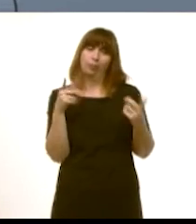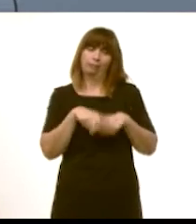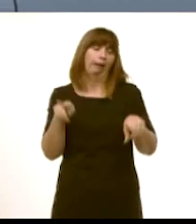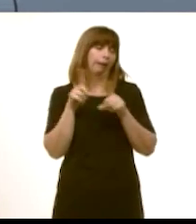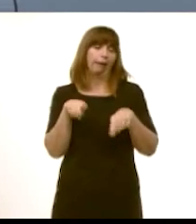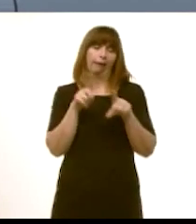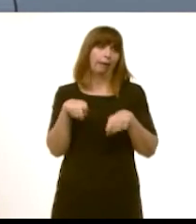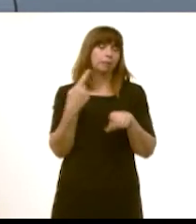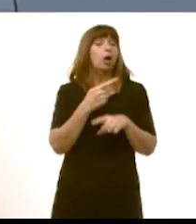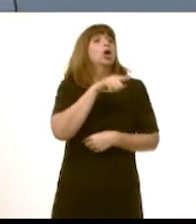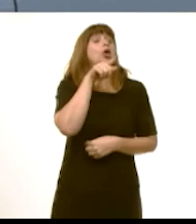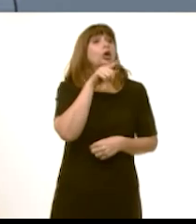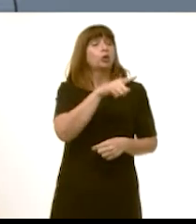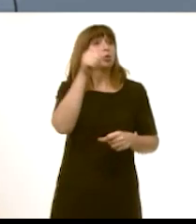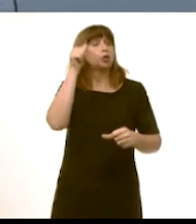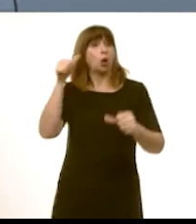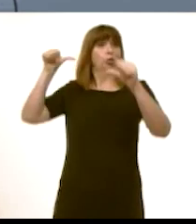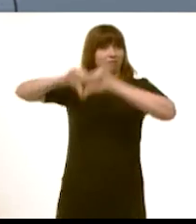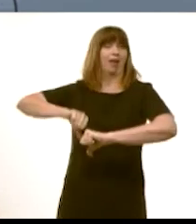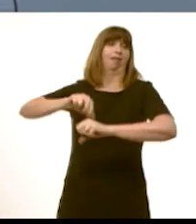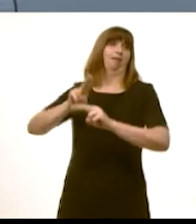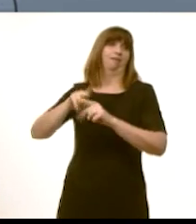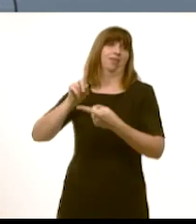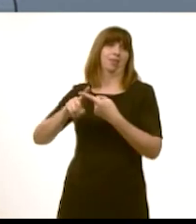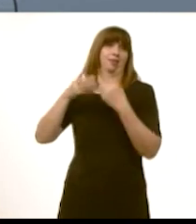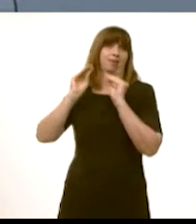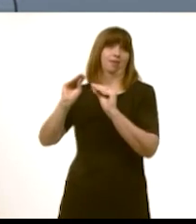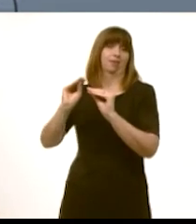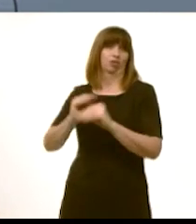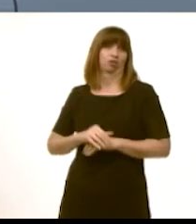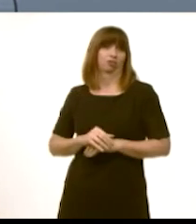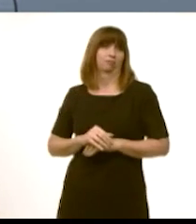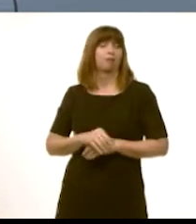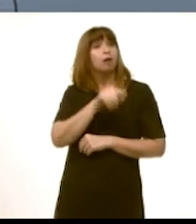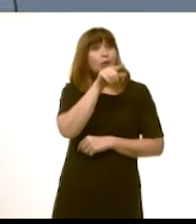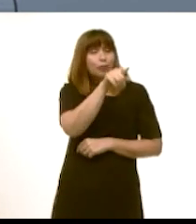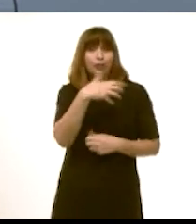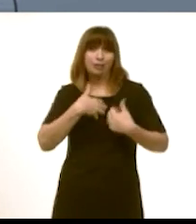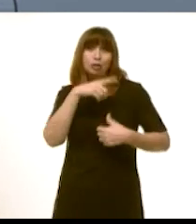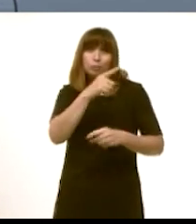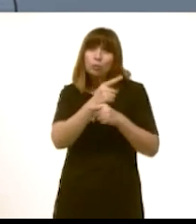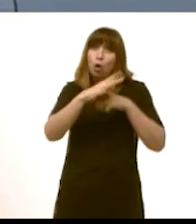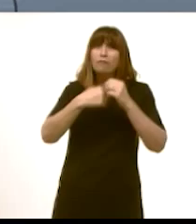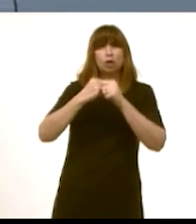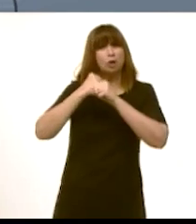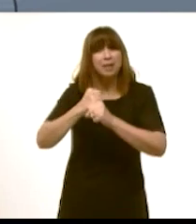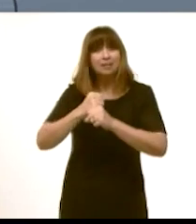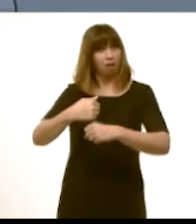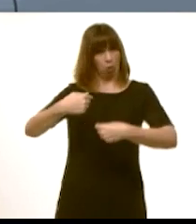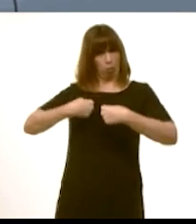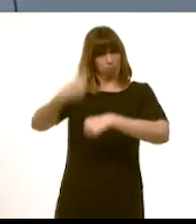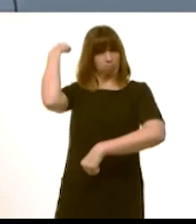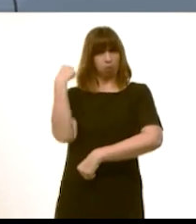fact, First Minister, that you have let FE down. Dear me. But interestingly, when you talk about commitments, we were committed